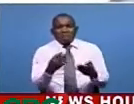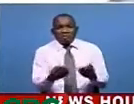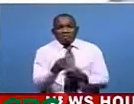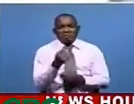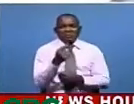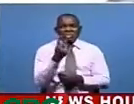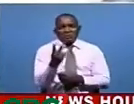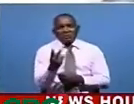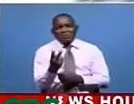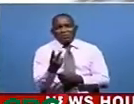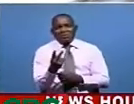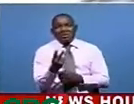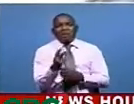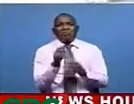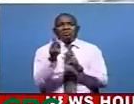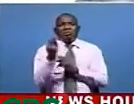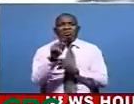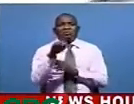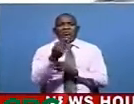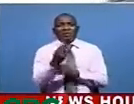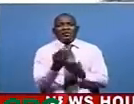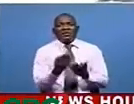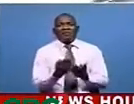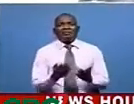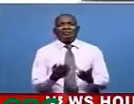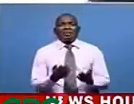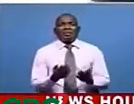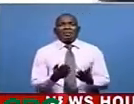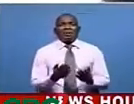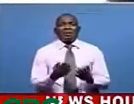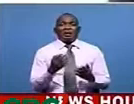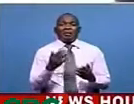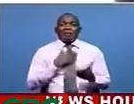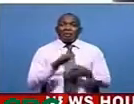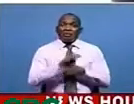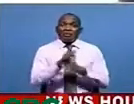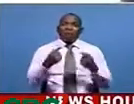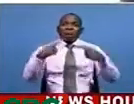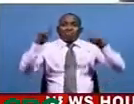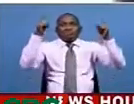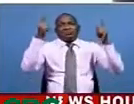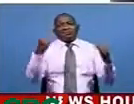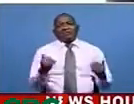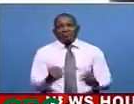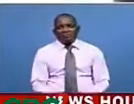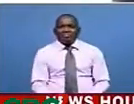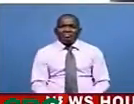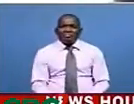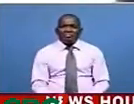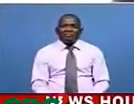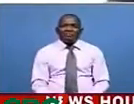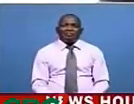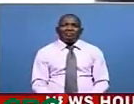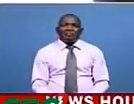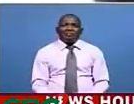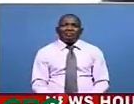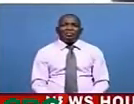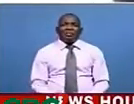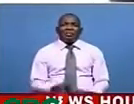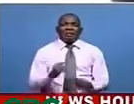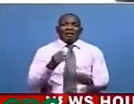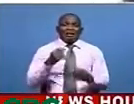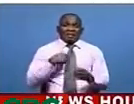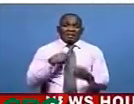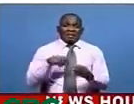two feedbacks about it, and boom. I have never been employed. Yep. Right after